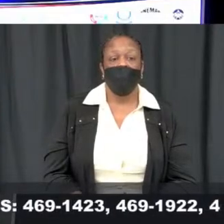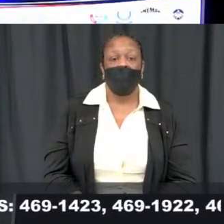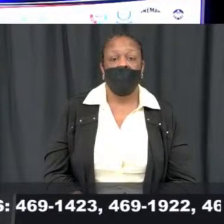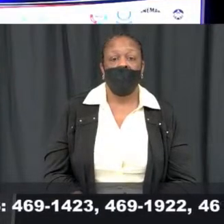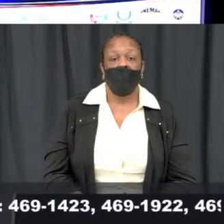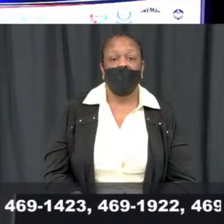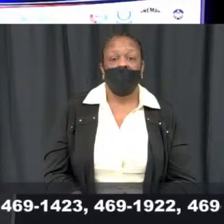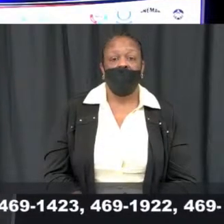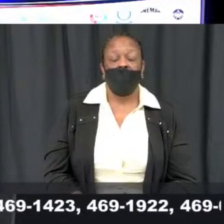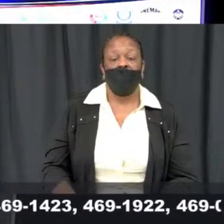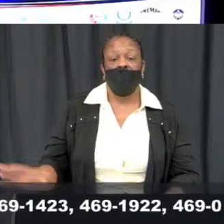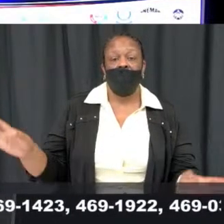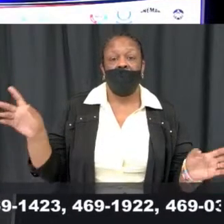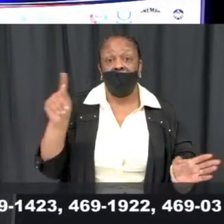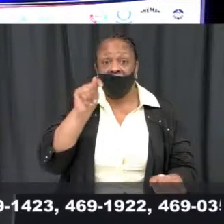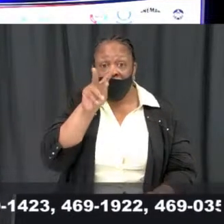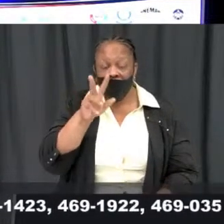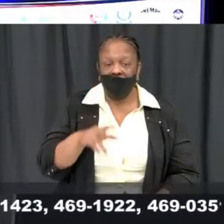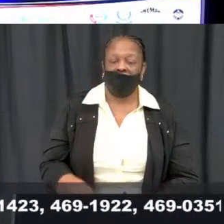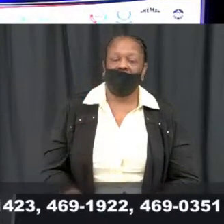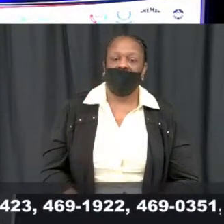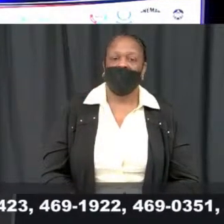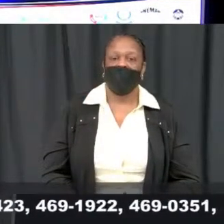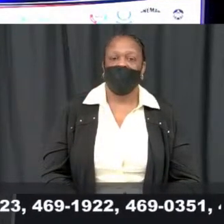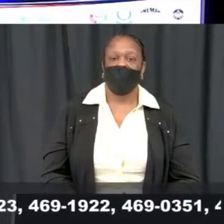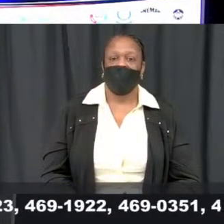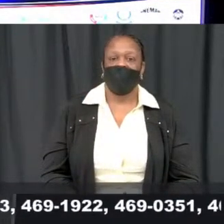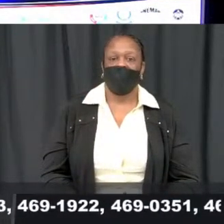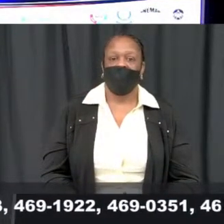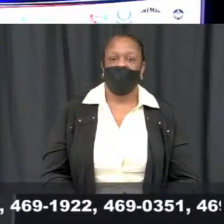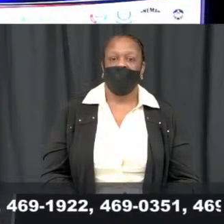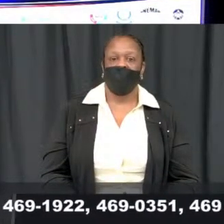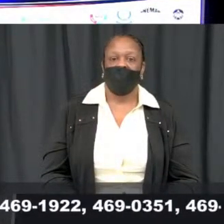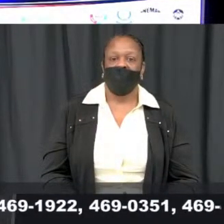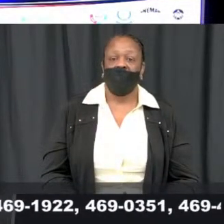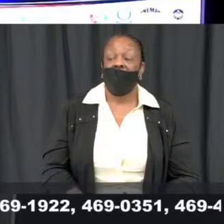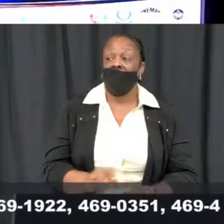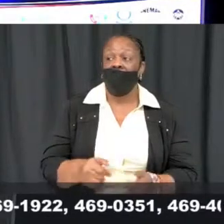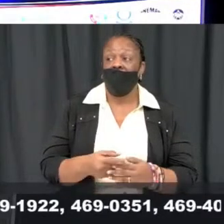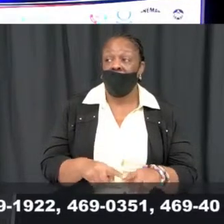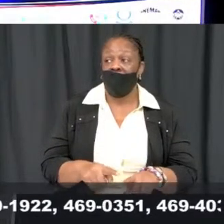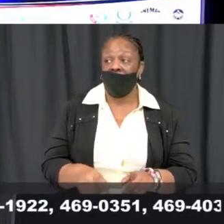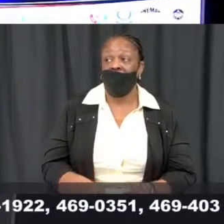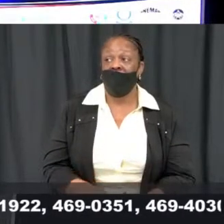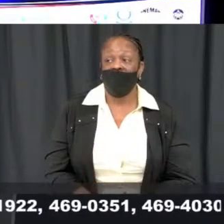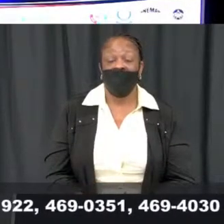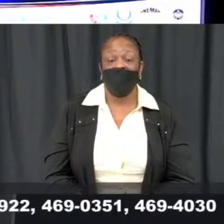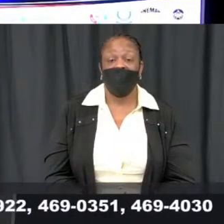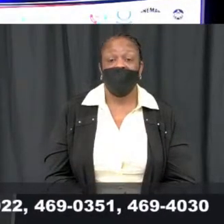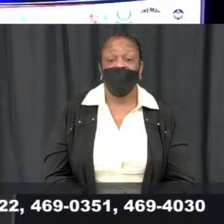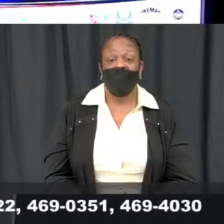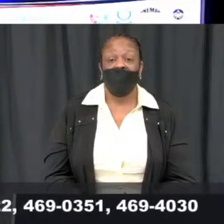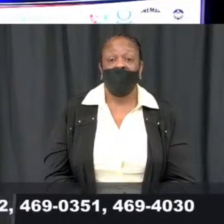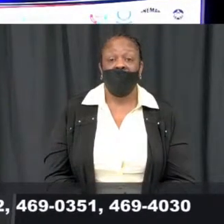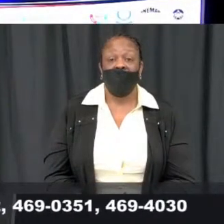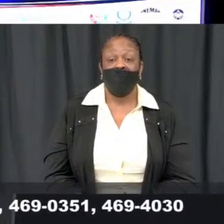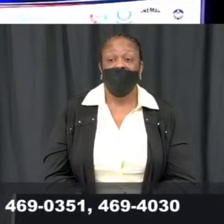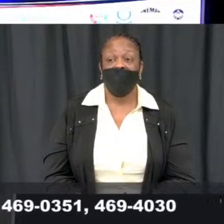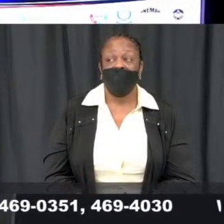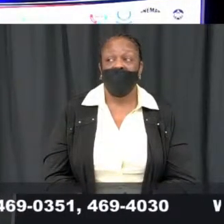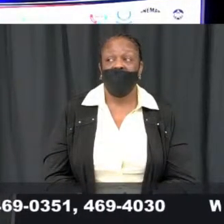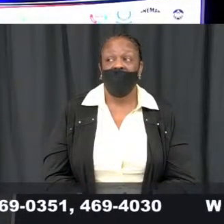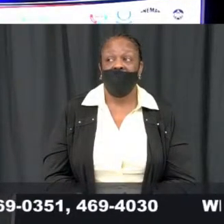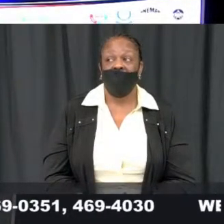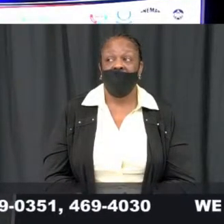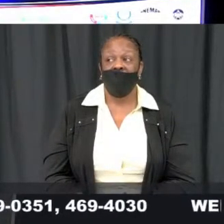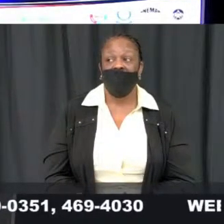paid by the government. So for your information, I have just given you a clear outline, and if you want any further